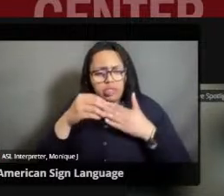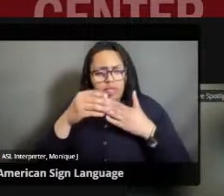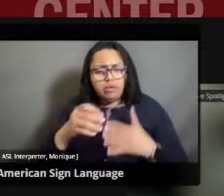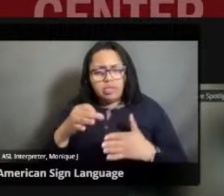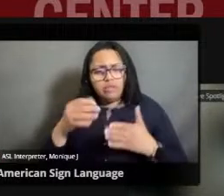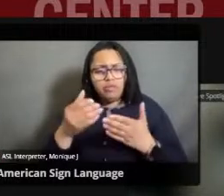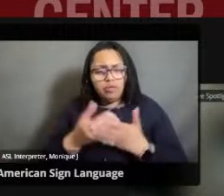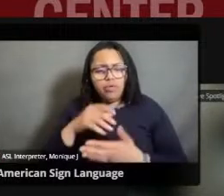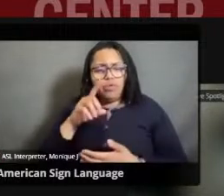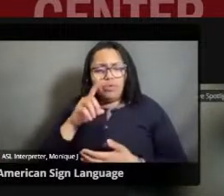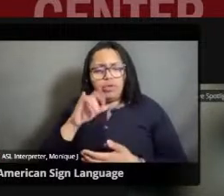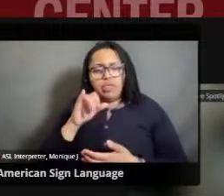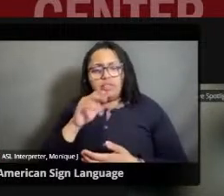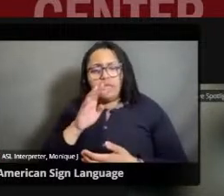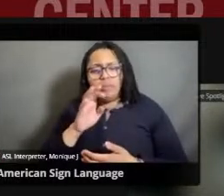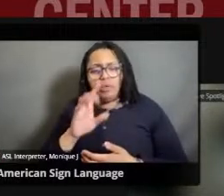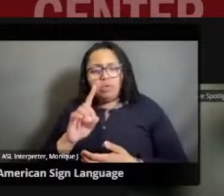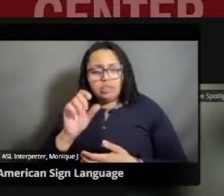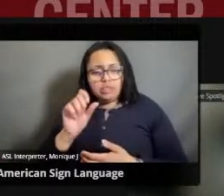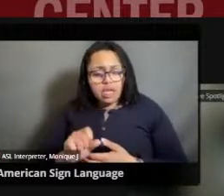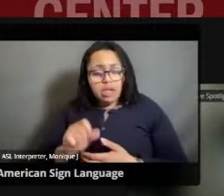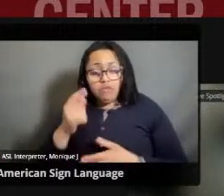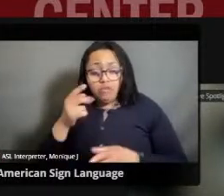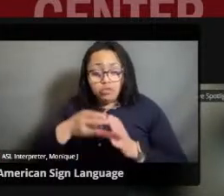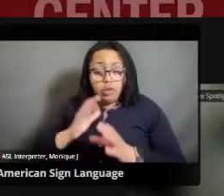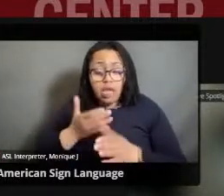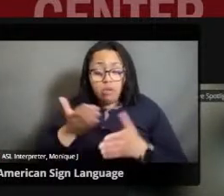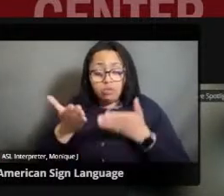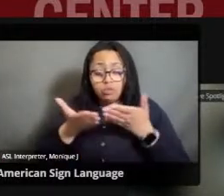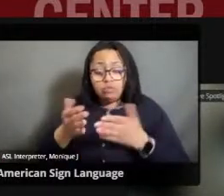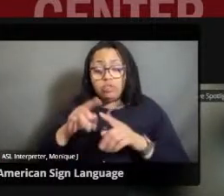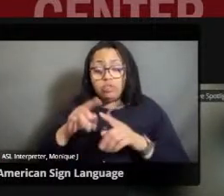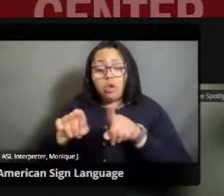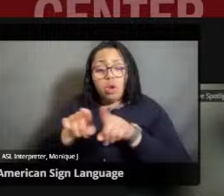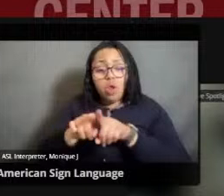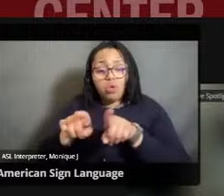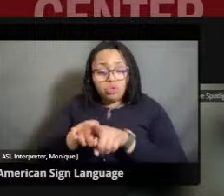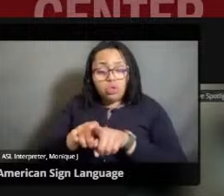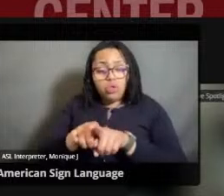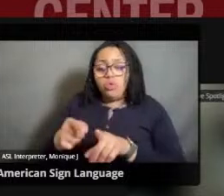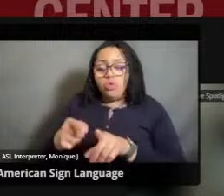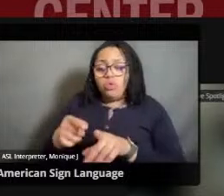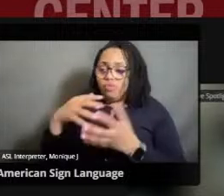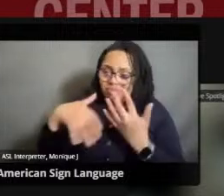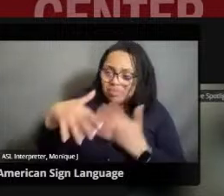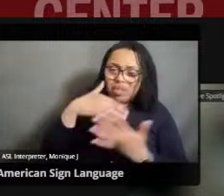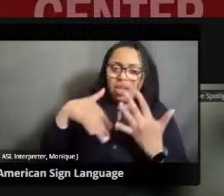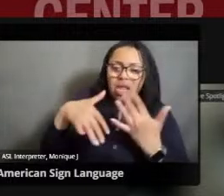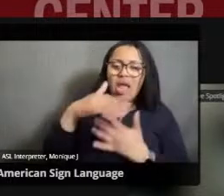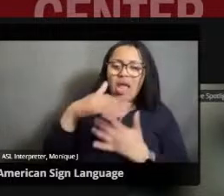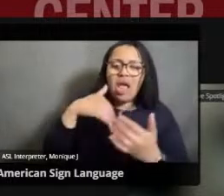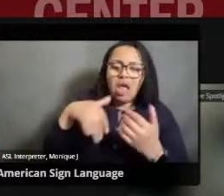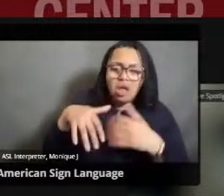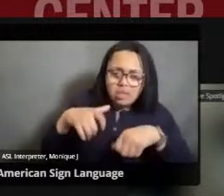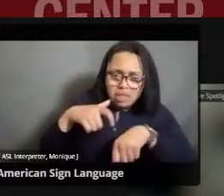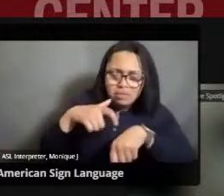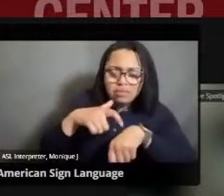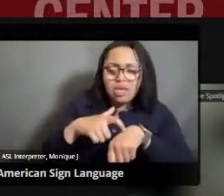service this afternoon, but also spending time with us to teach